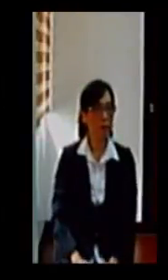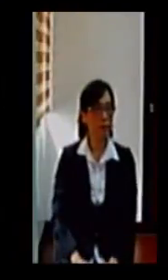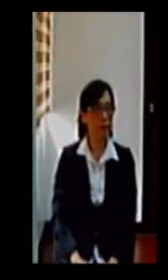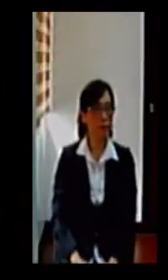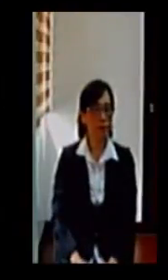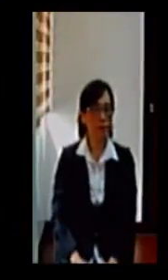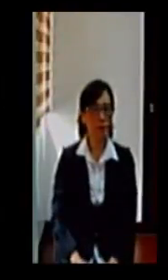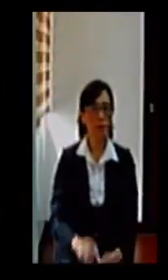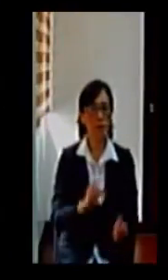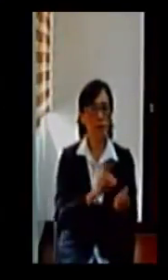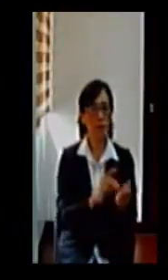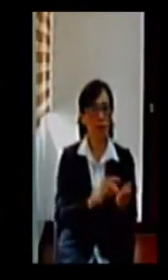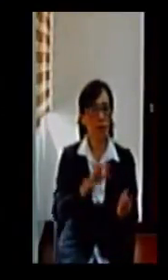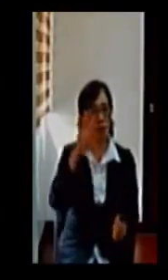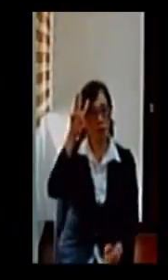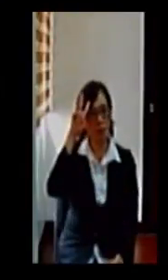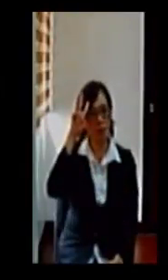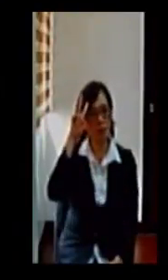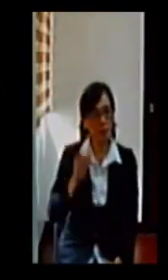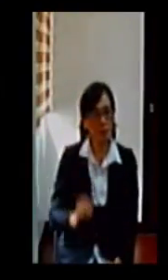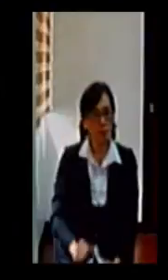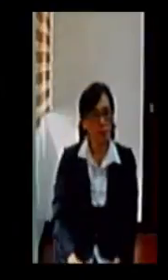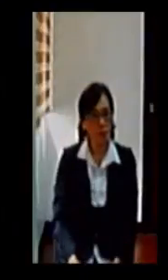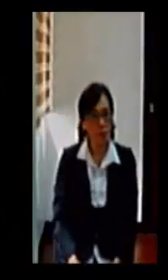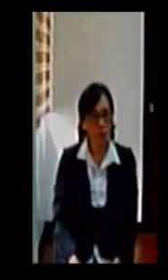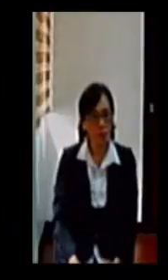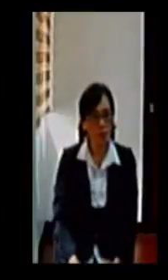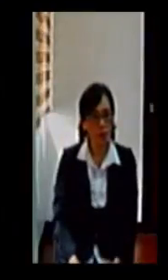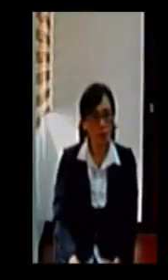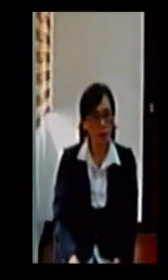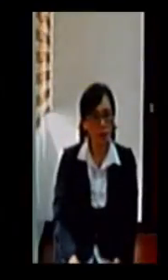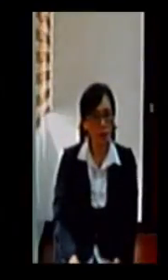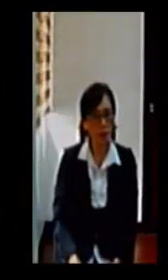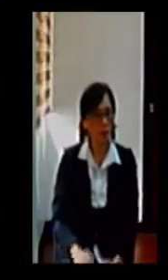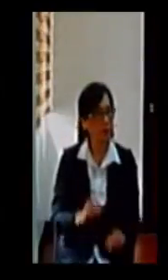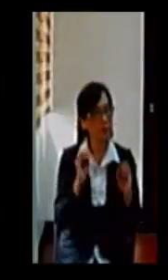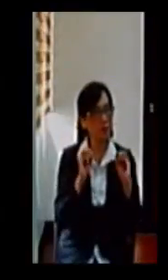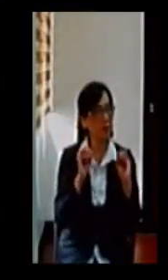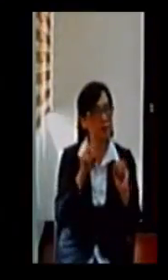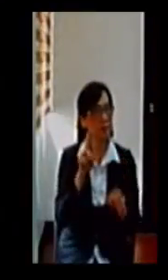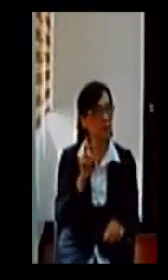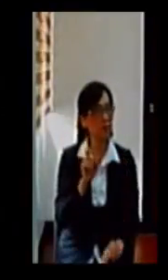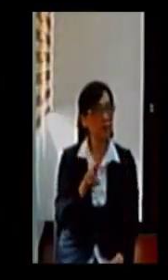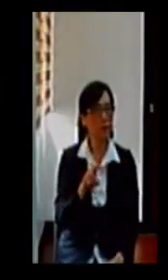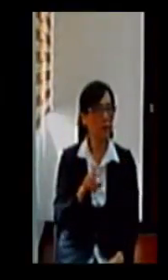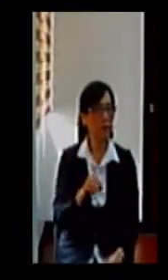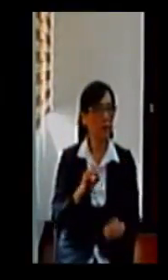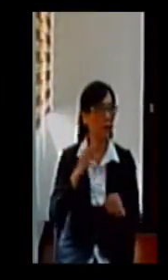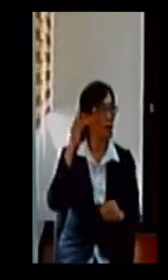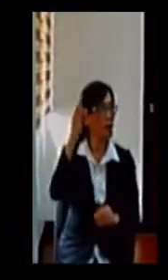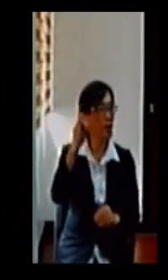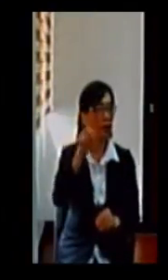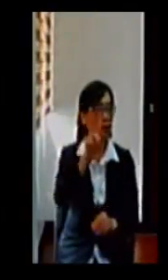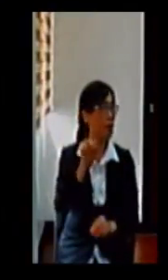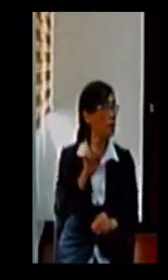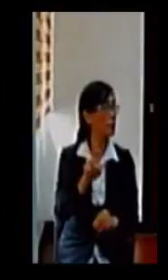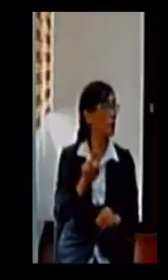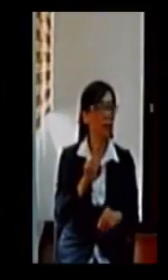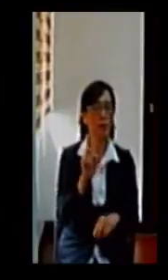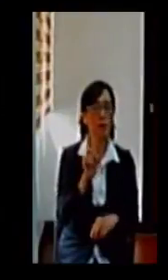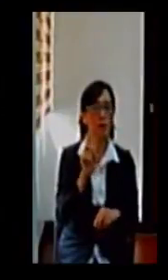Dr. Walpole. No questions. I have no further questions. what is now the pleasure